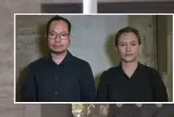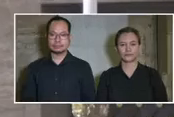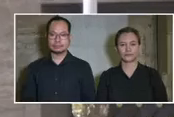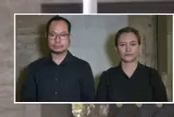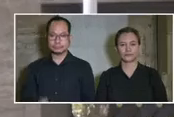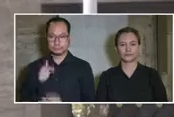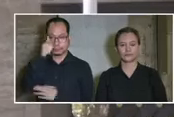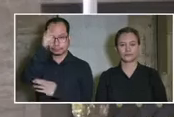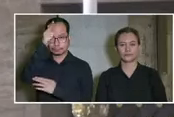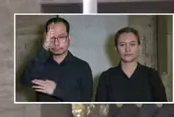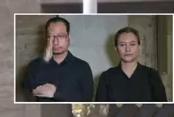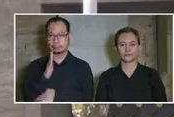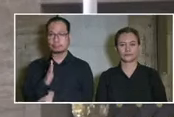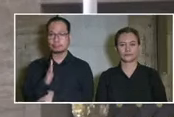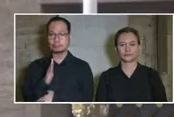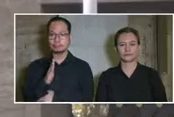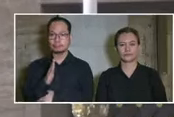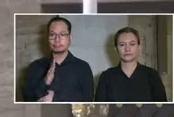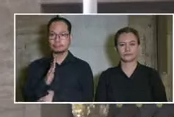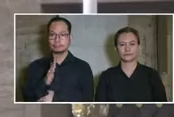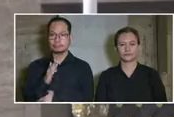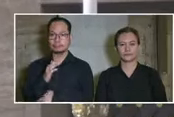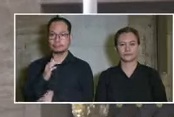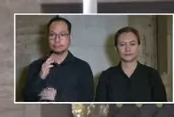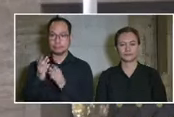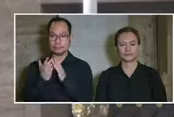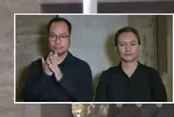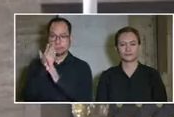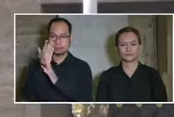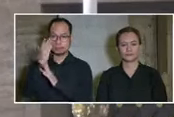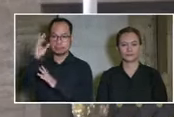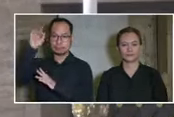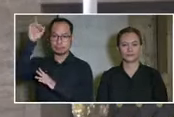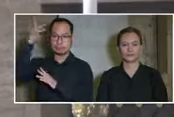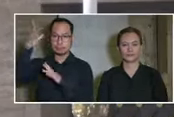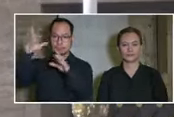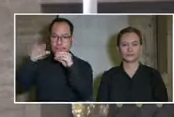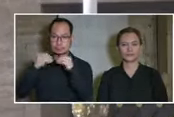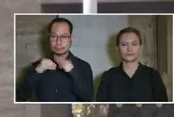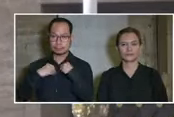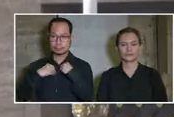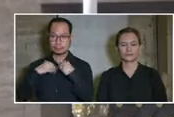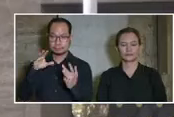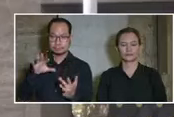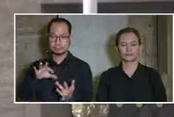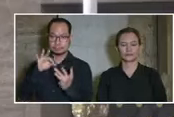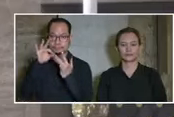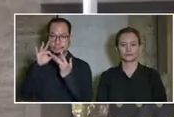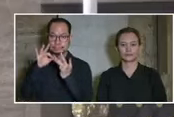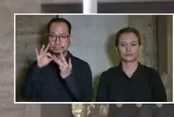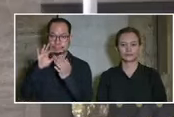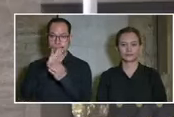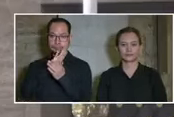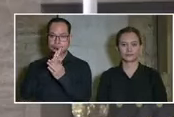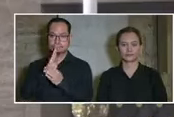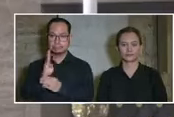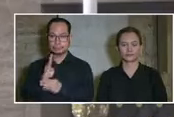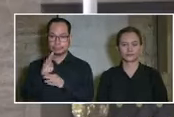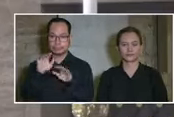O God, who through the grace of adoption chose us to be children of